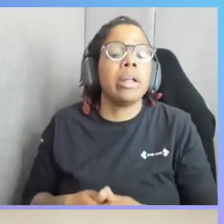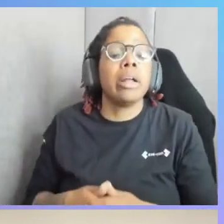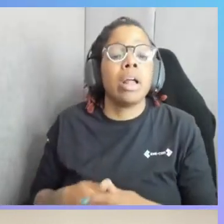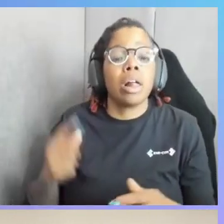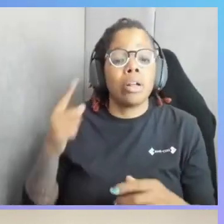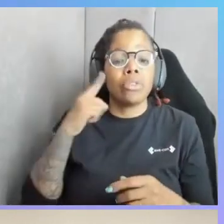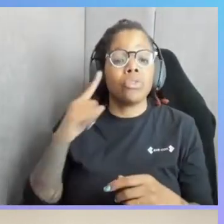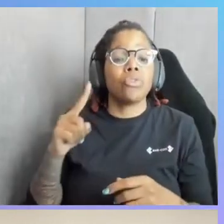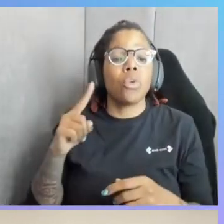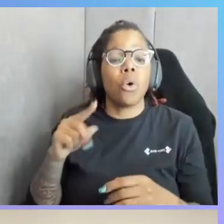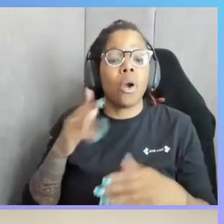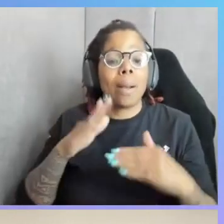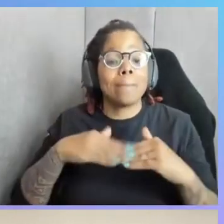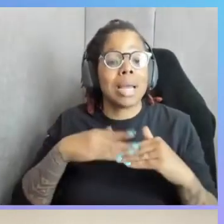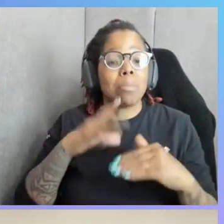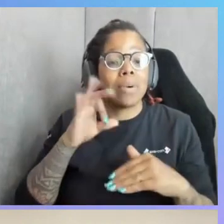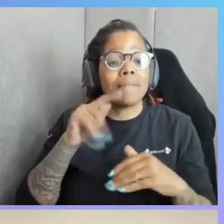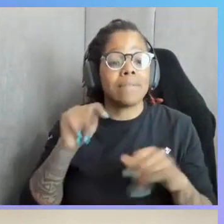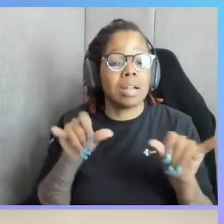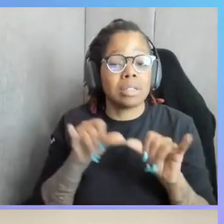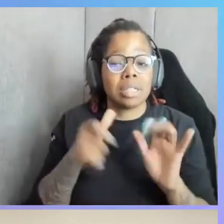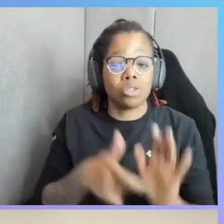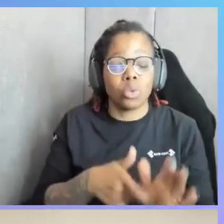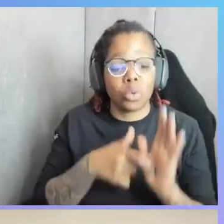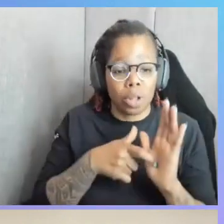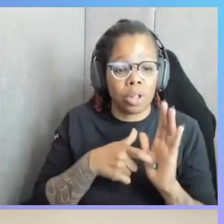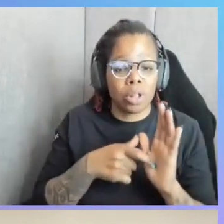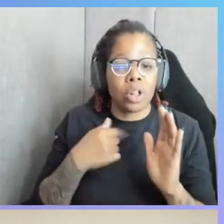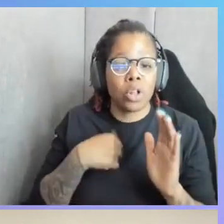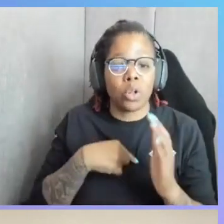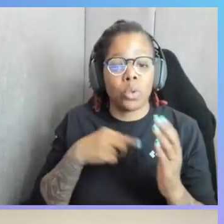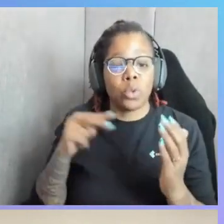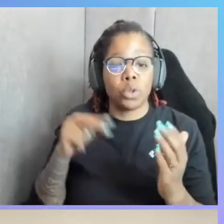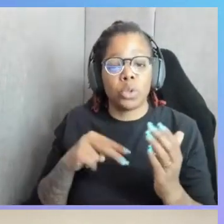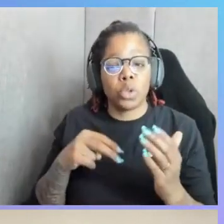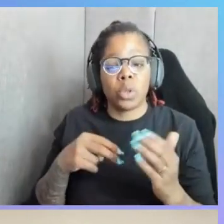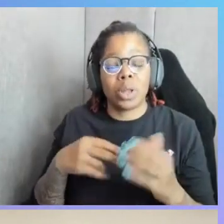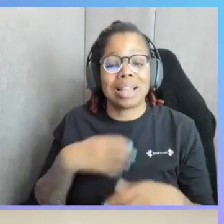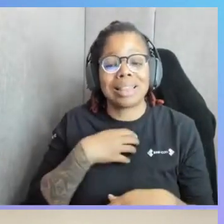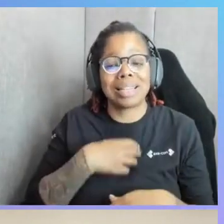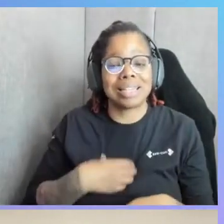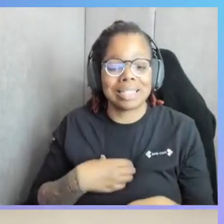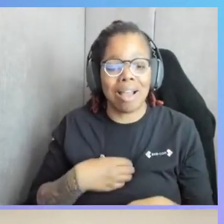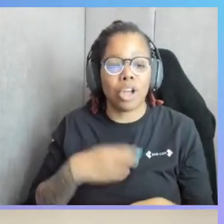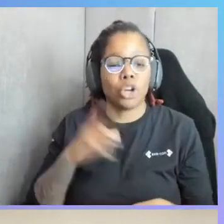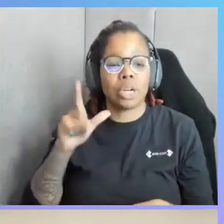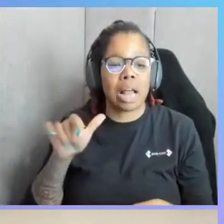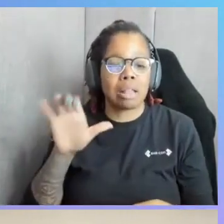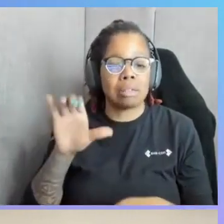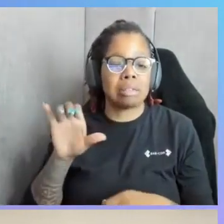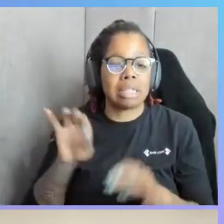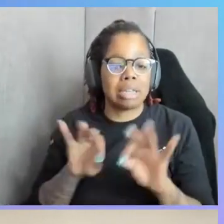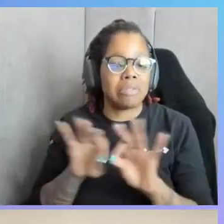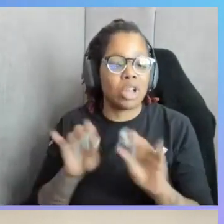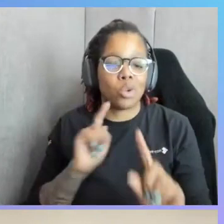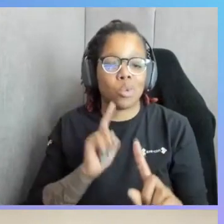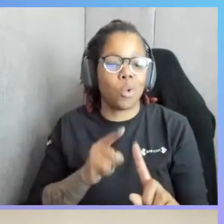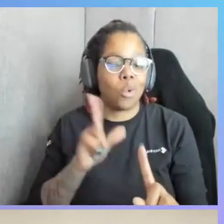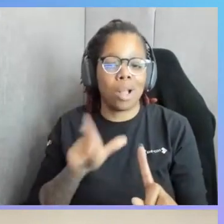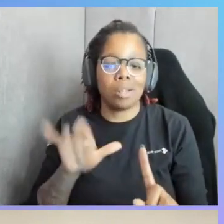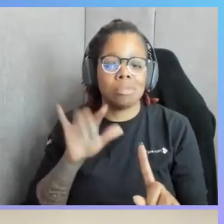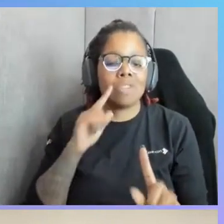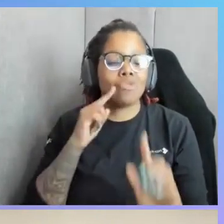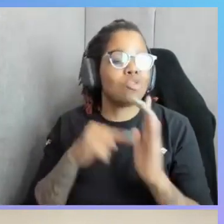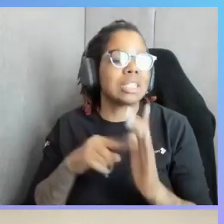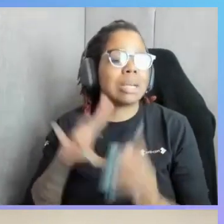get the minimum font size requirement, we take a desired LC value. Let's use 75 as our